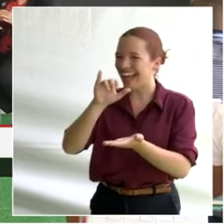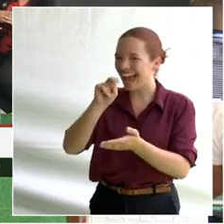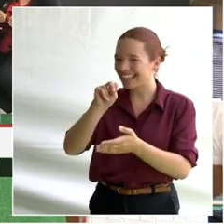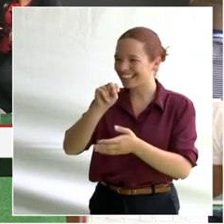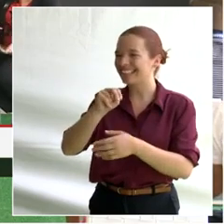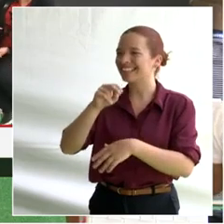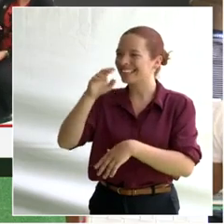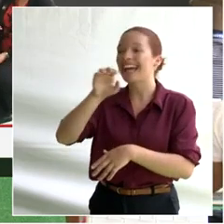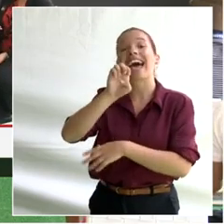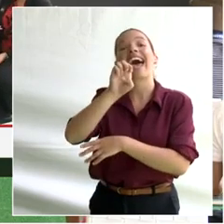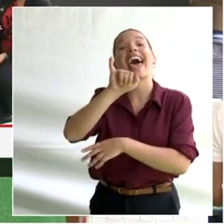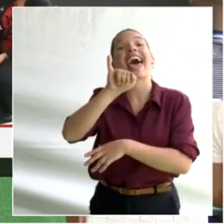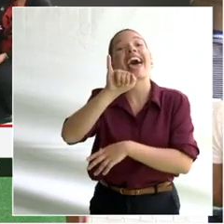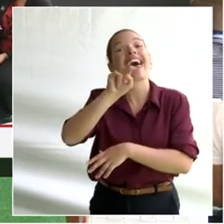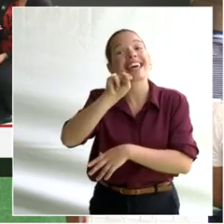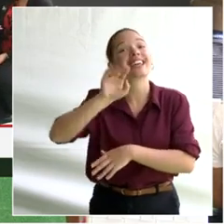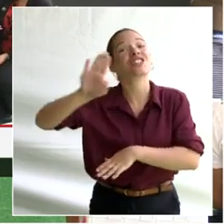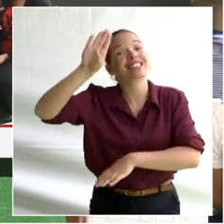Charlie.